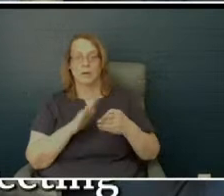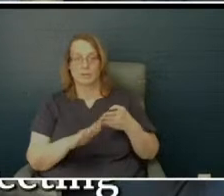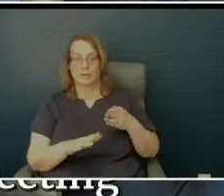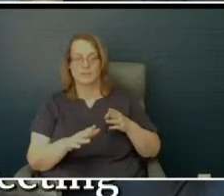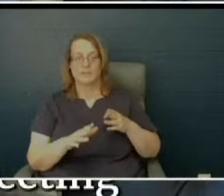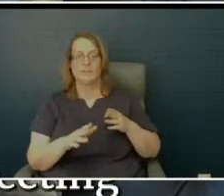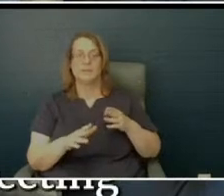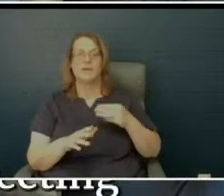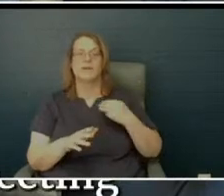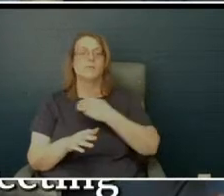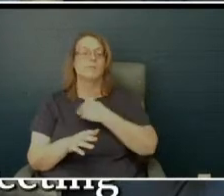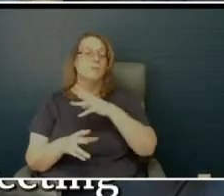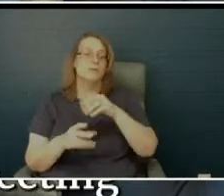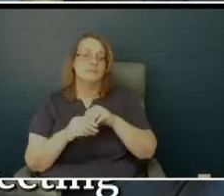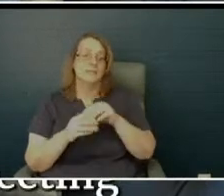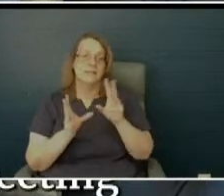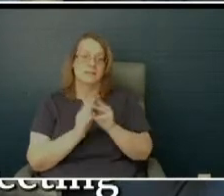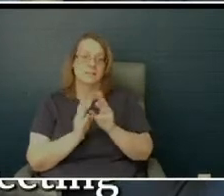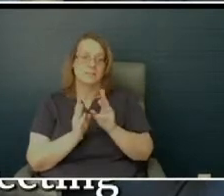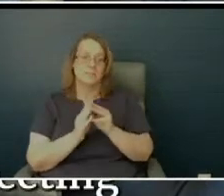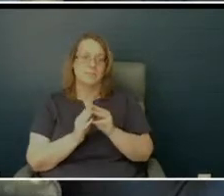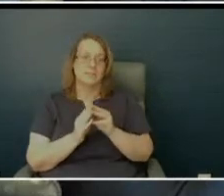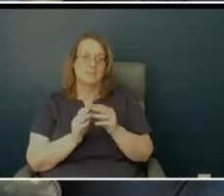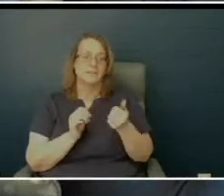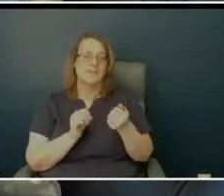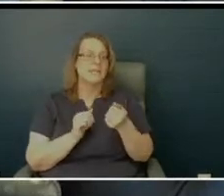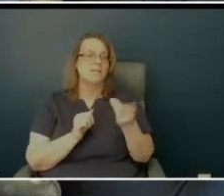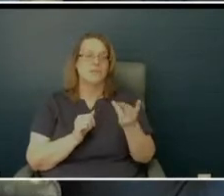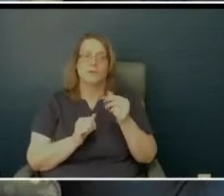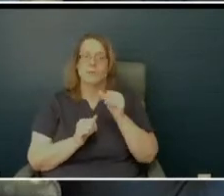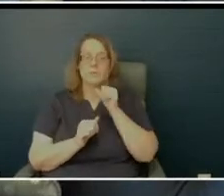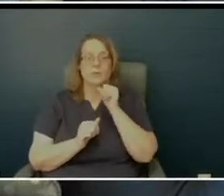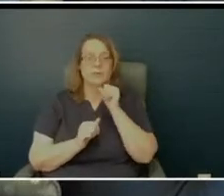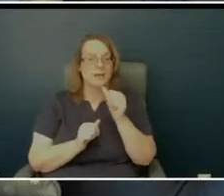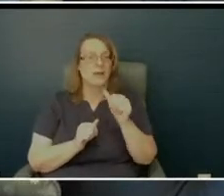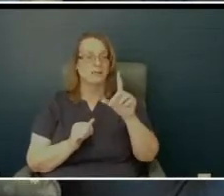handful of other members that weren't at the December 21st meeting